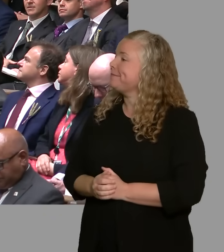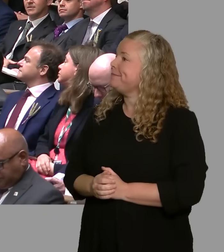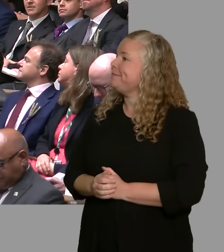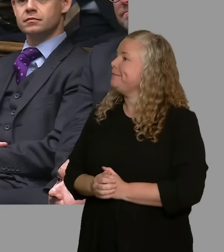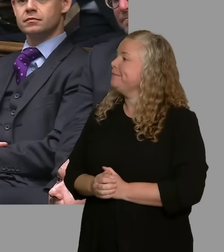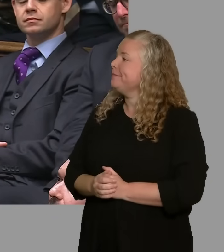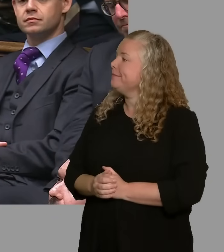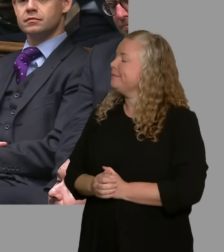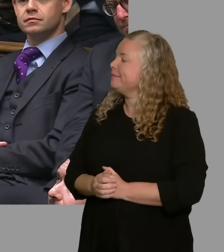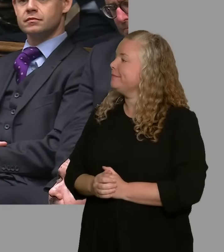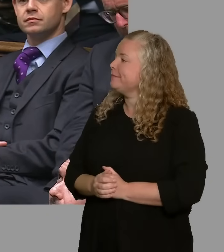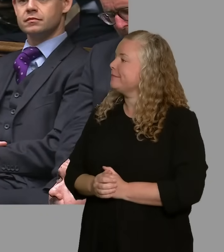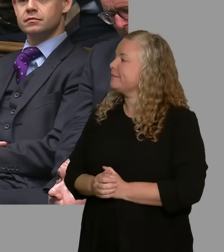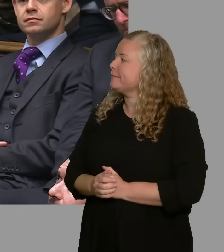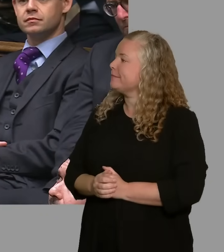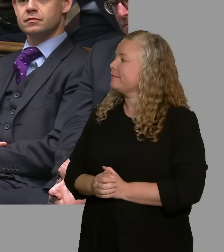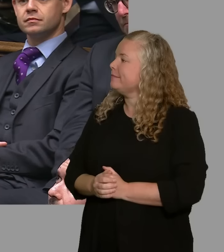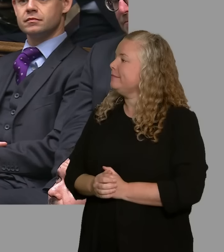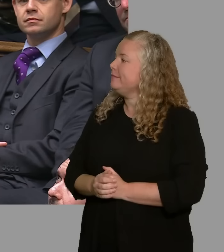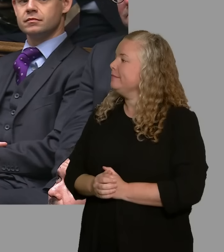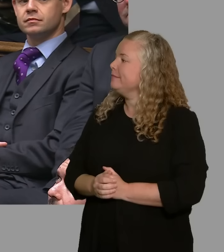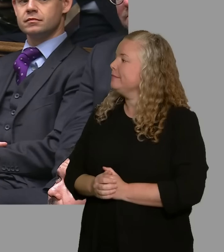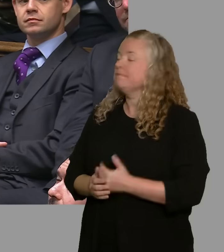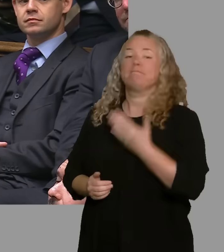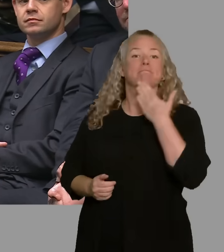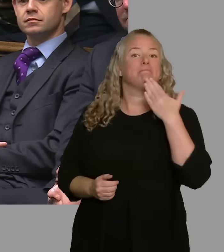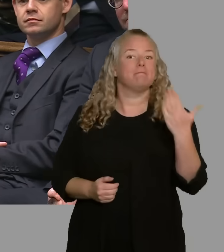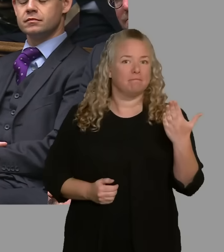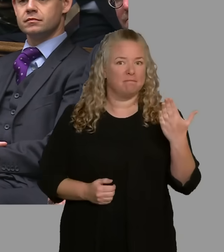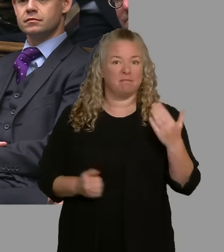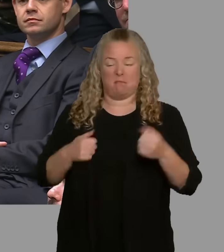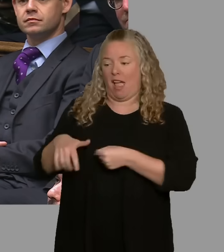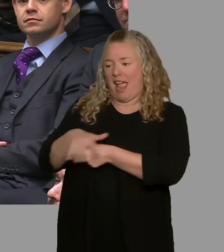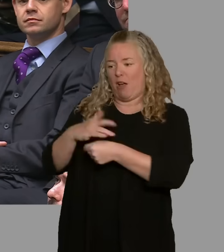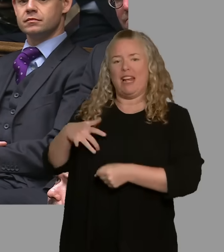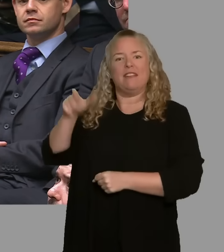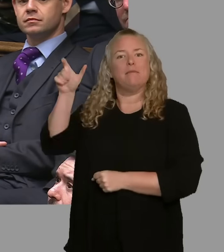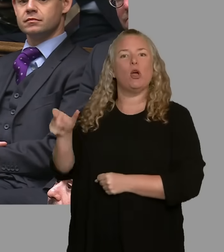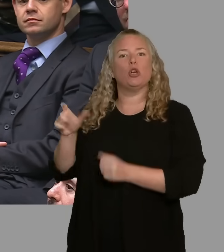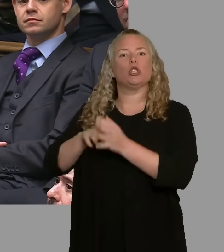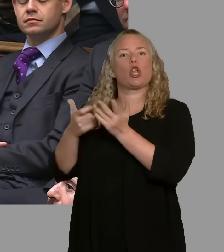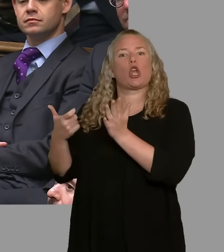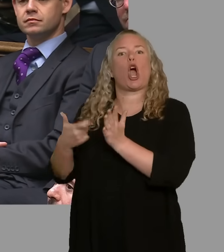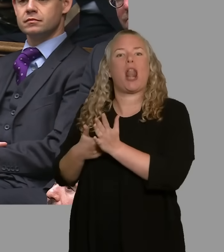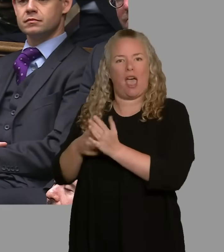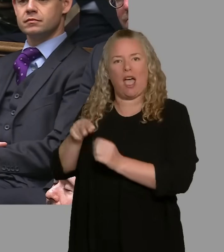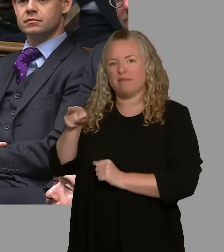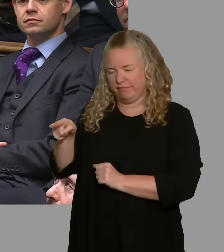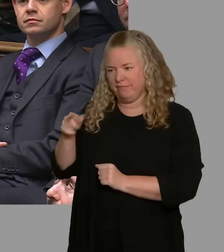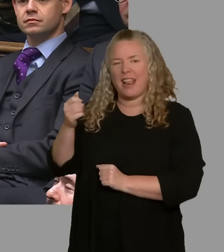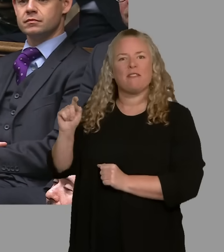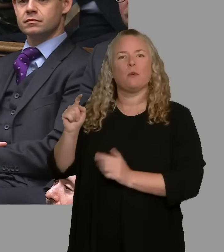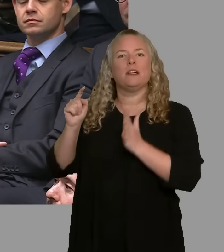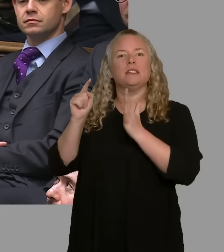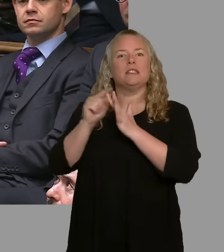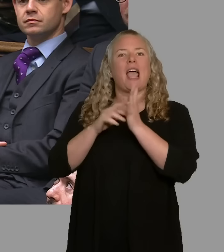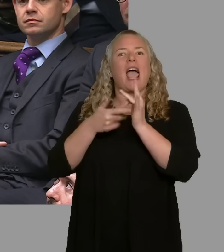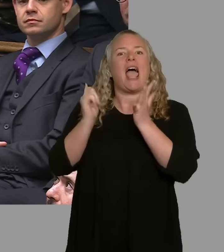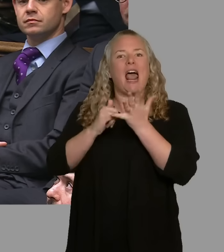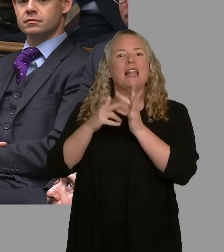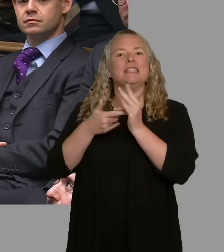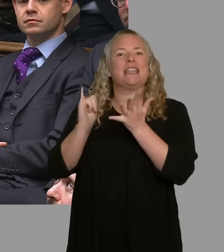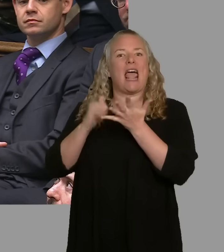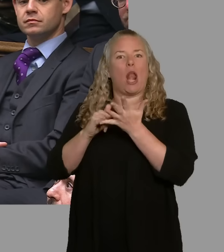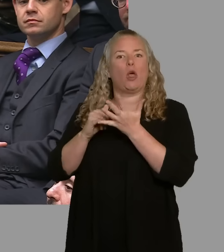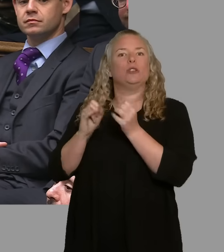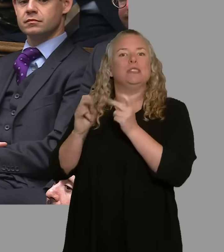instability, which in his words means his head is slowly falling off his body. Having once enjoyed fishing and mountain biking, at the age of 30, Connor's now largely